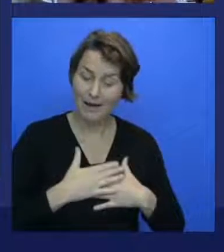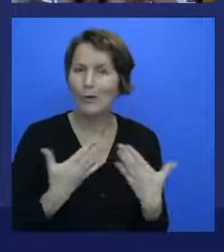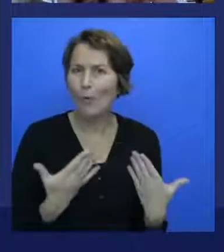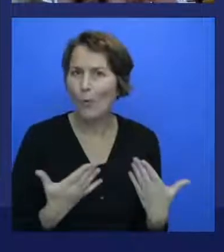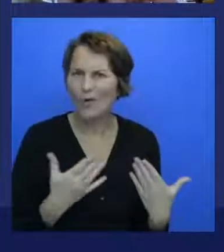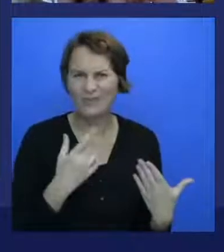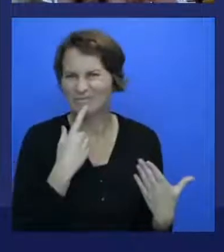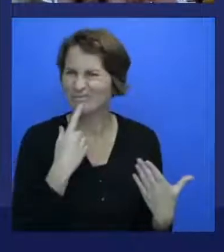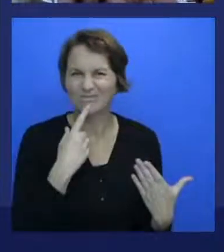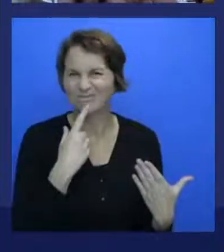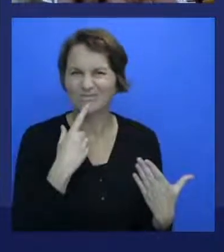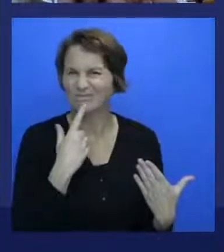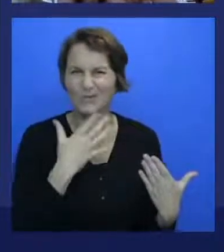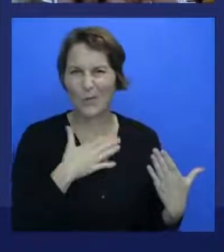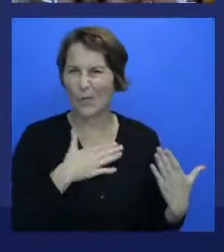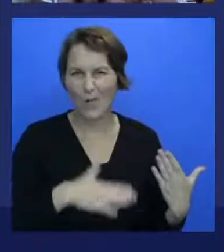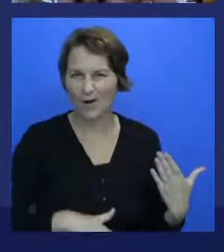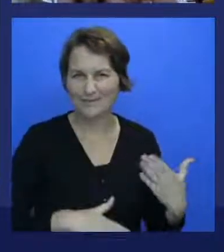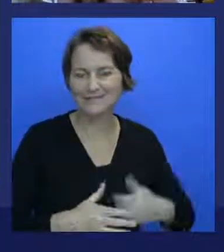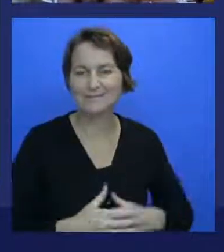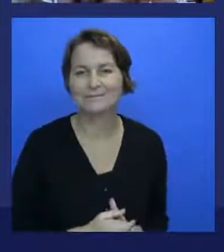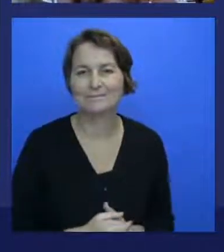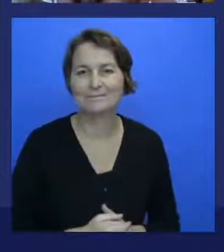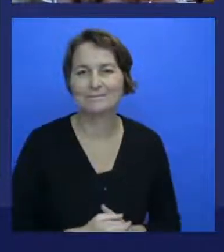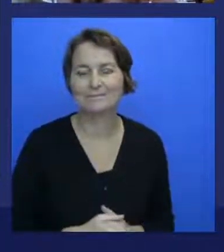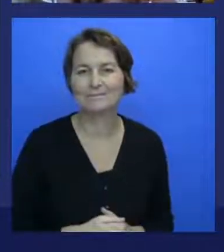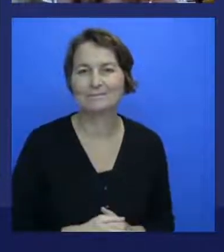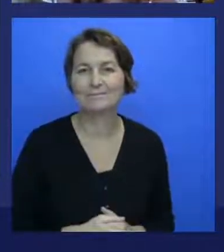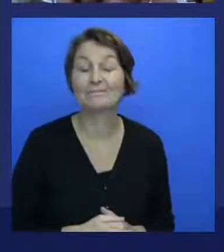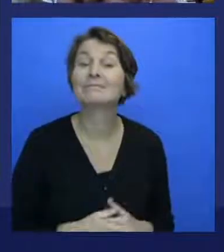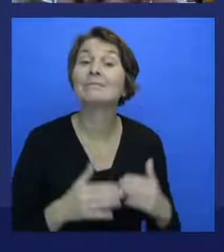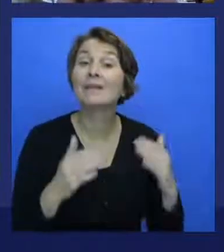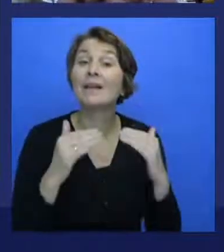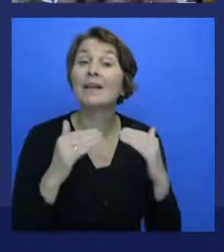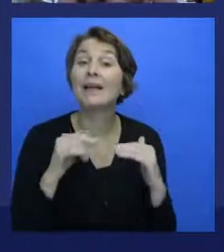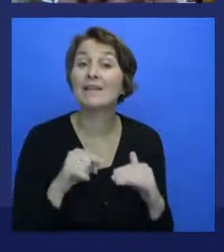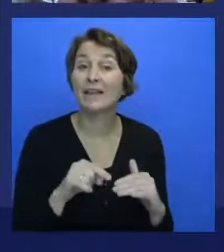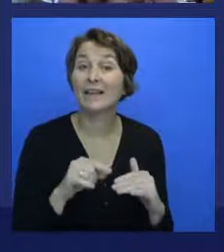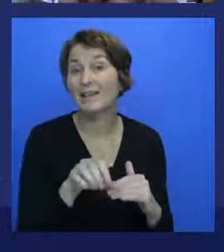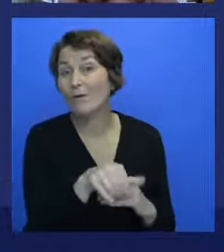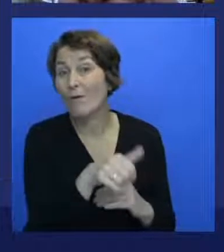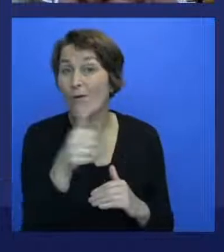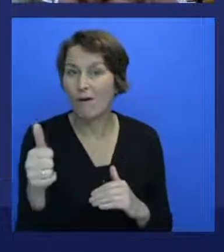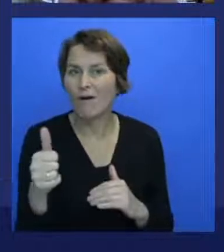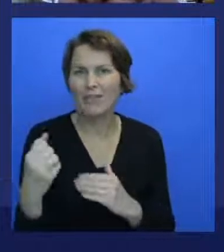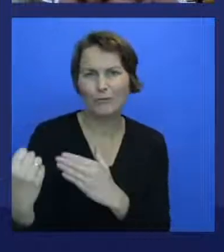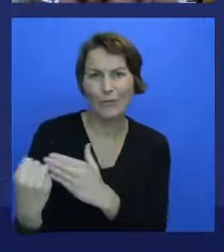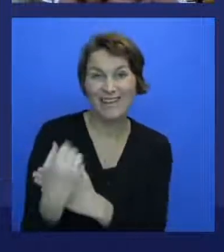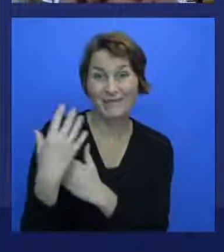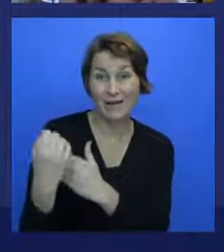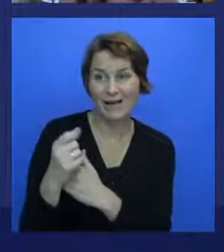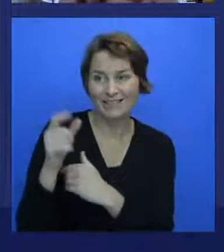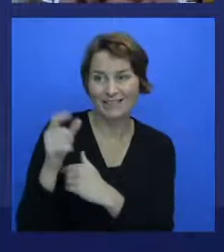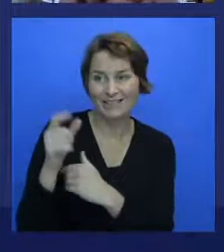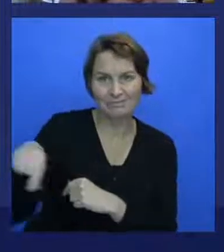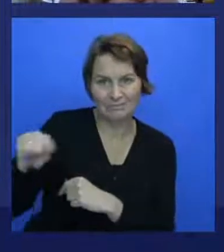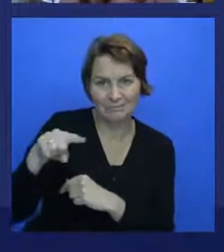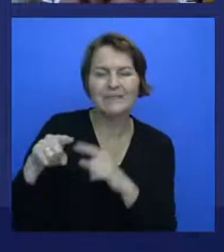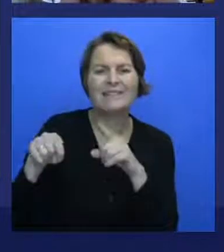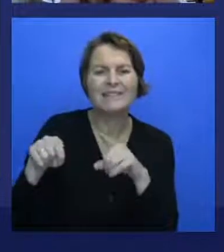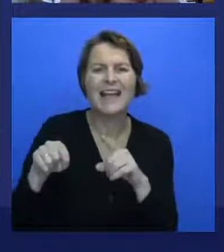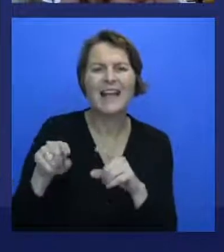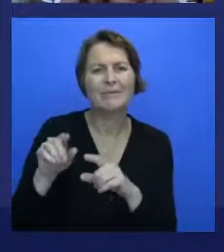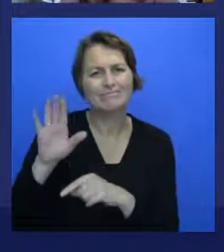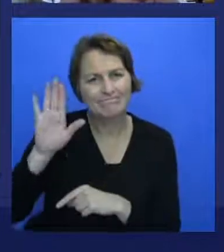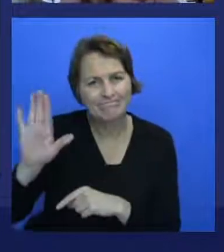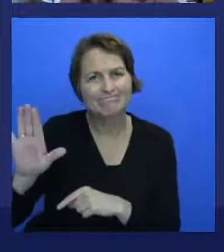doesn't. Then for the metrics advisor, they have a demo website where you can